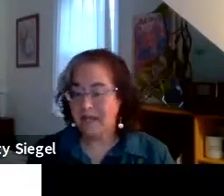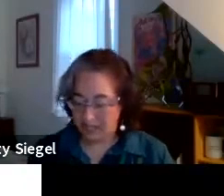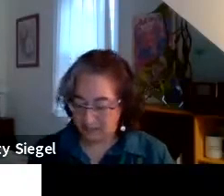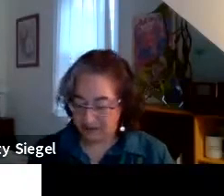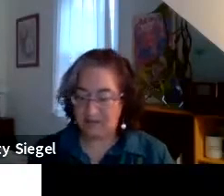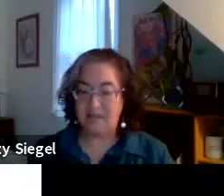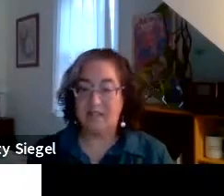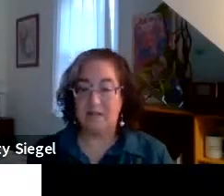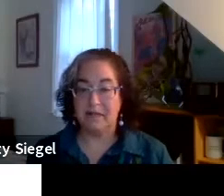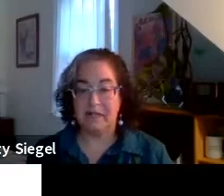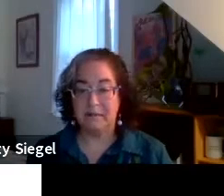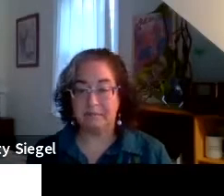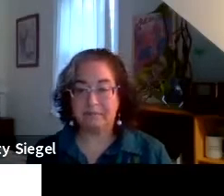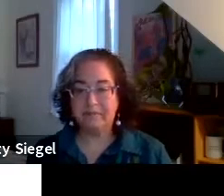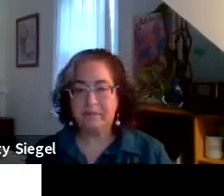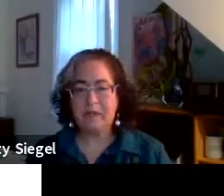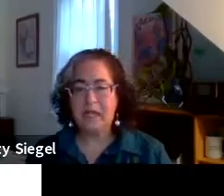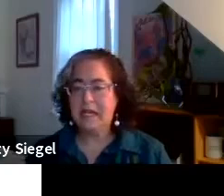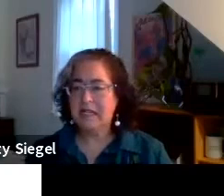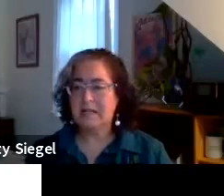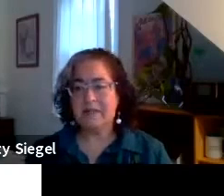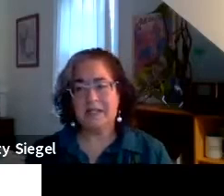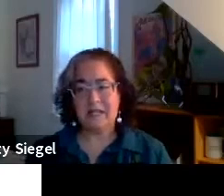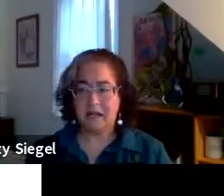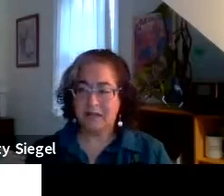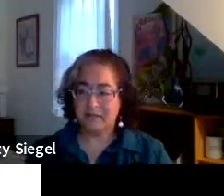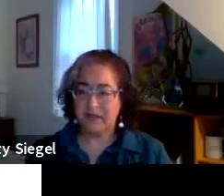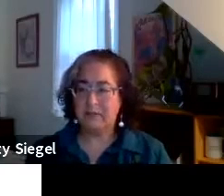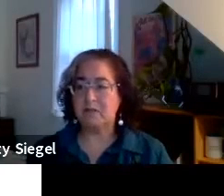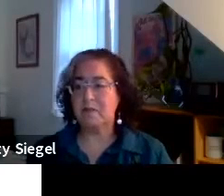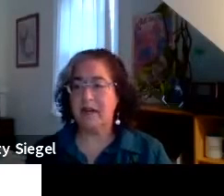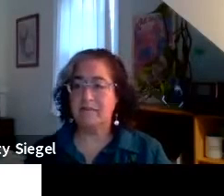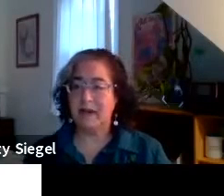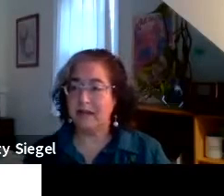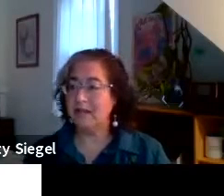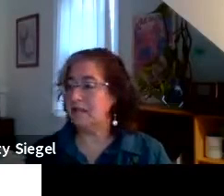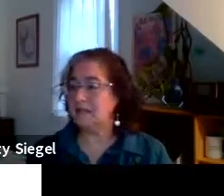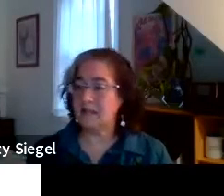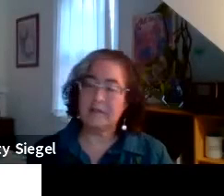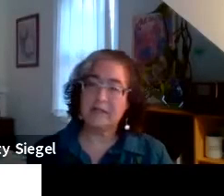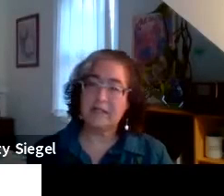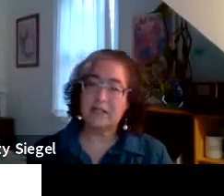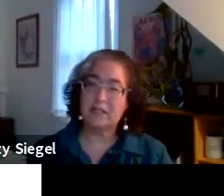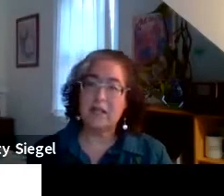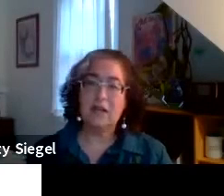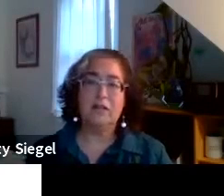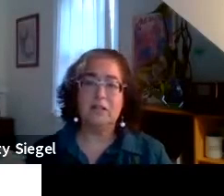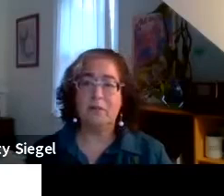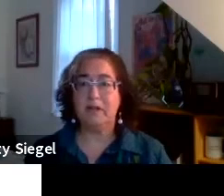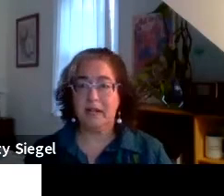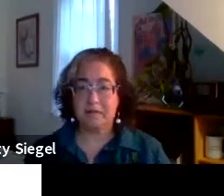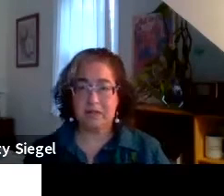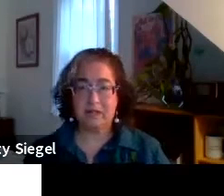life experiences a disability. Disability is not always severe. Most people have mild disabling conditions.